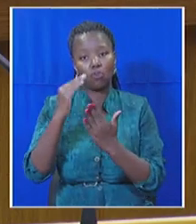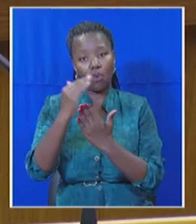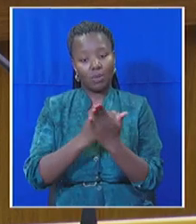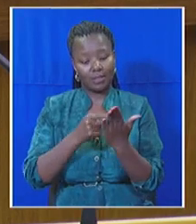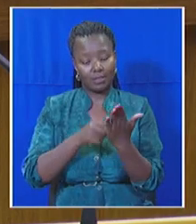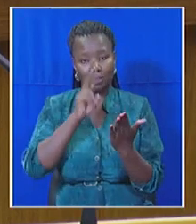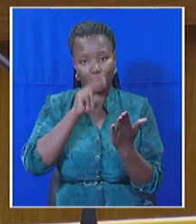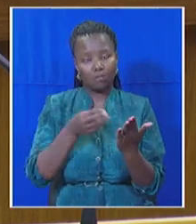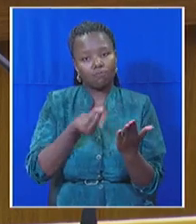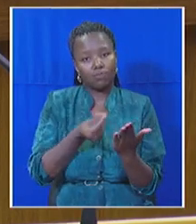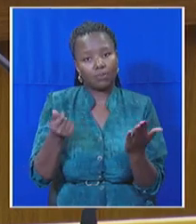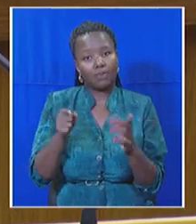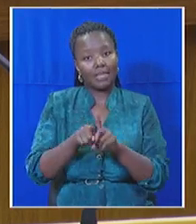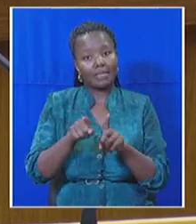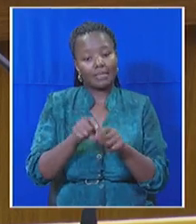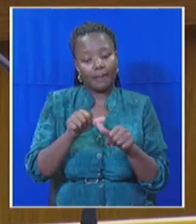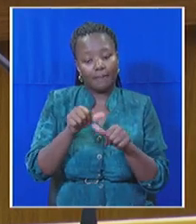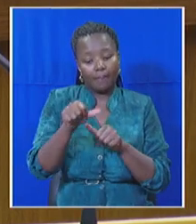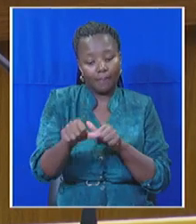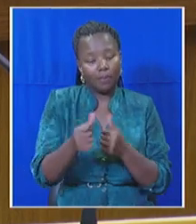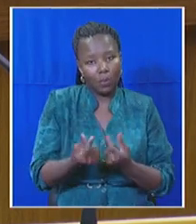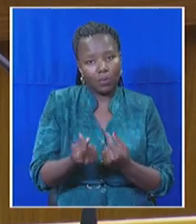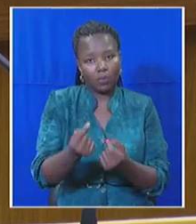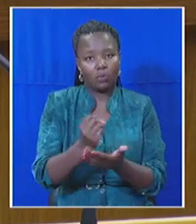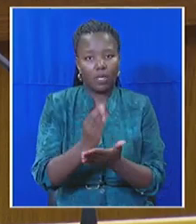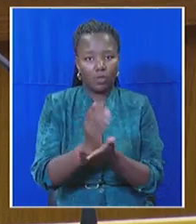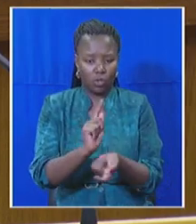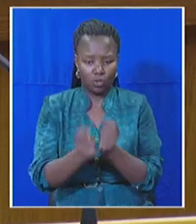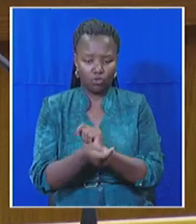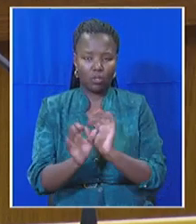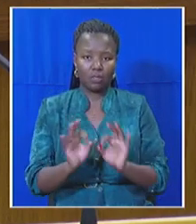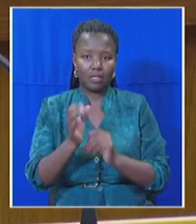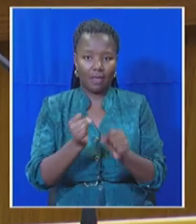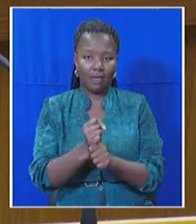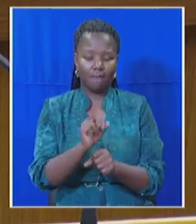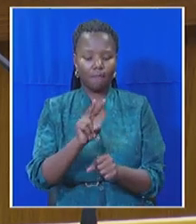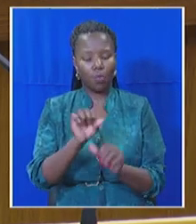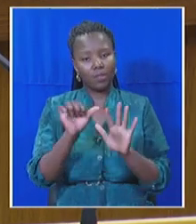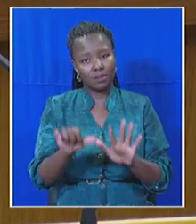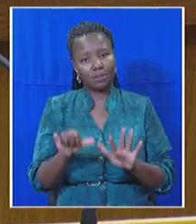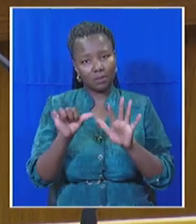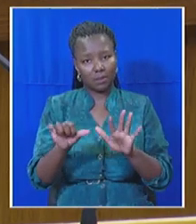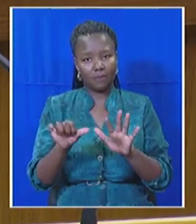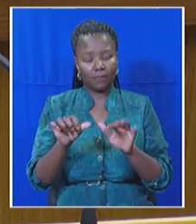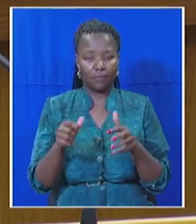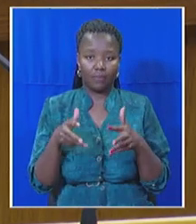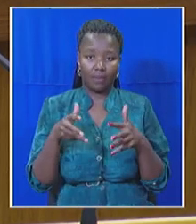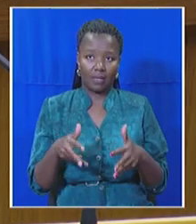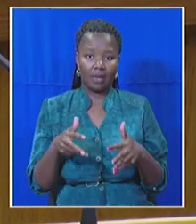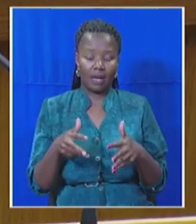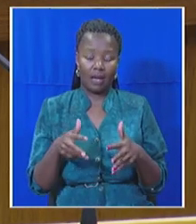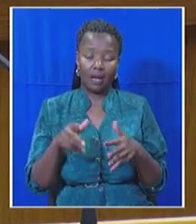addressed and steps taken to turn this around in 2016. In this regard, the need for dedicated training